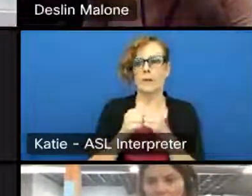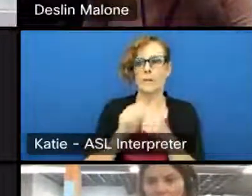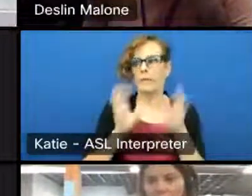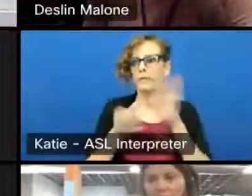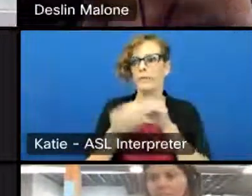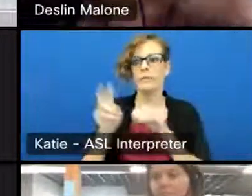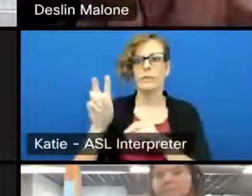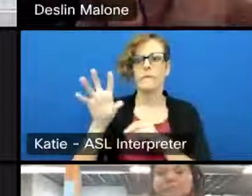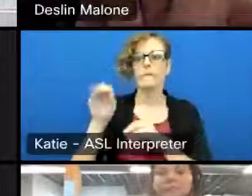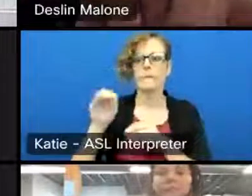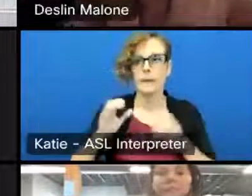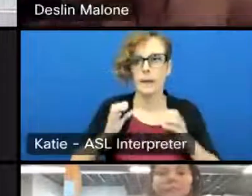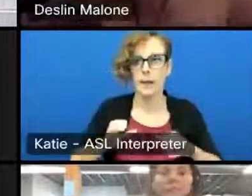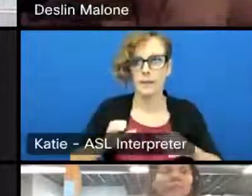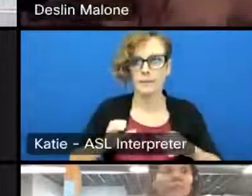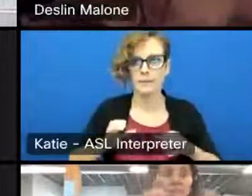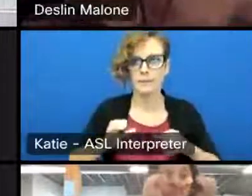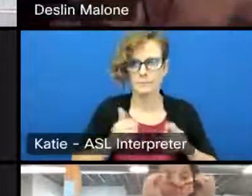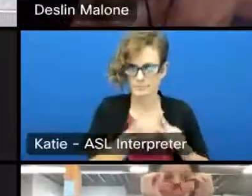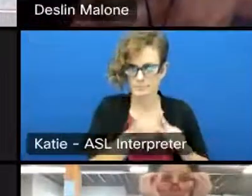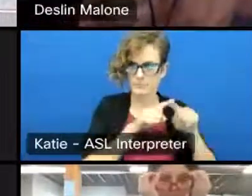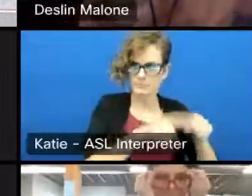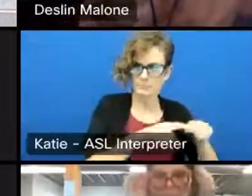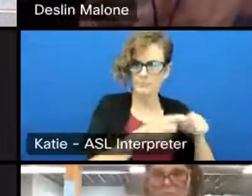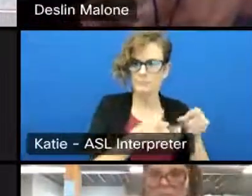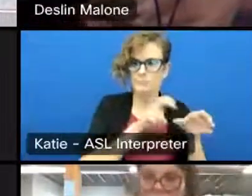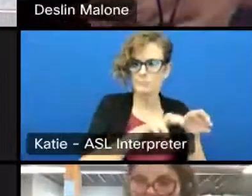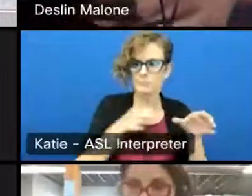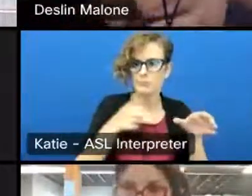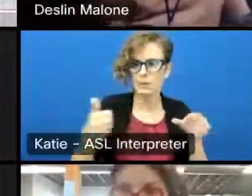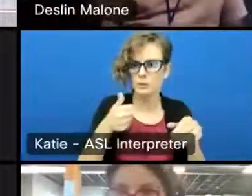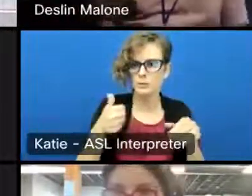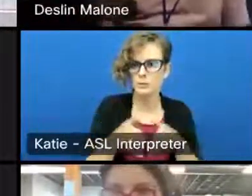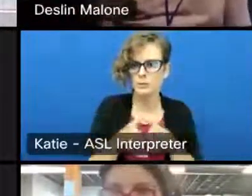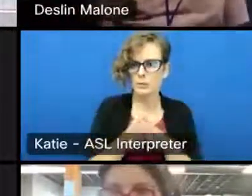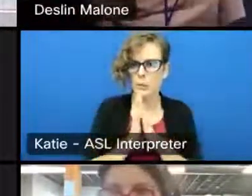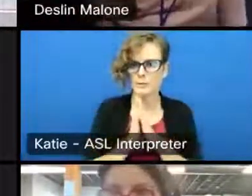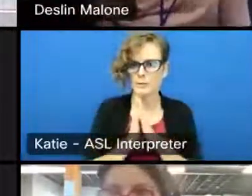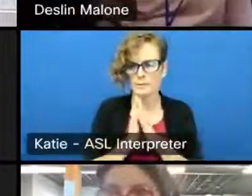so that require transportation service requests for the closure of MedStar.